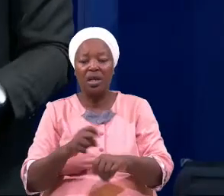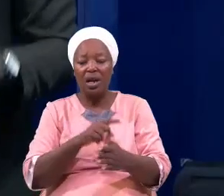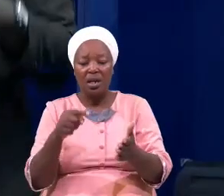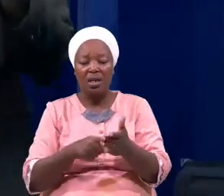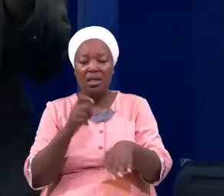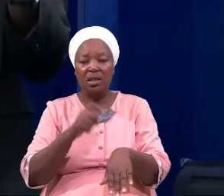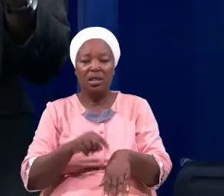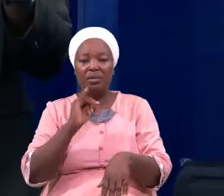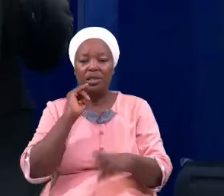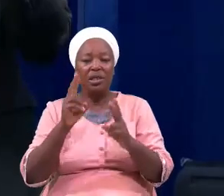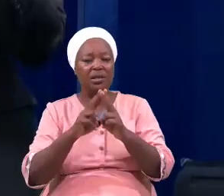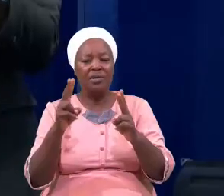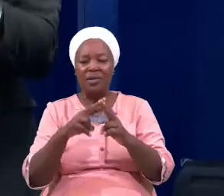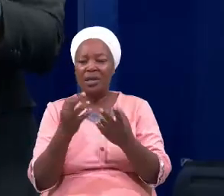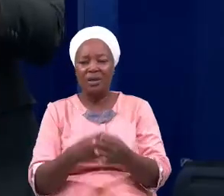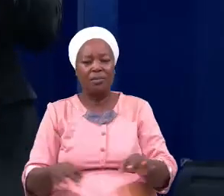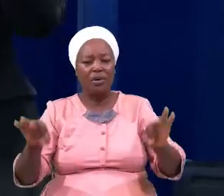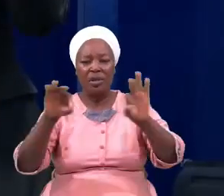important.